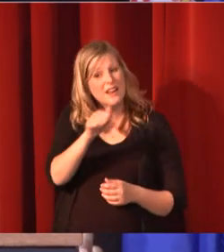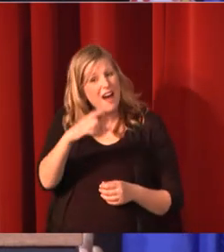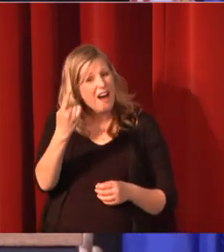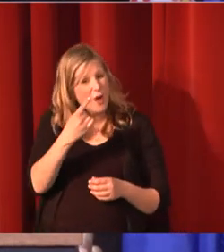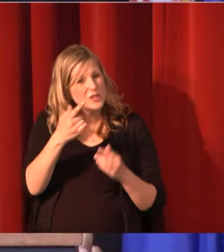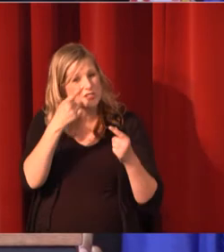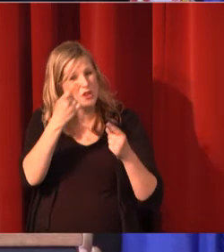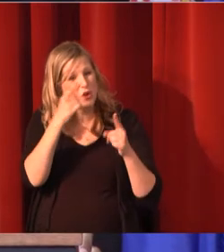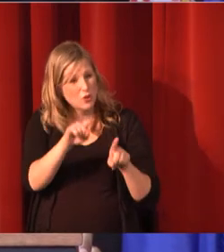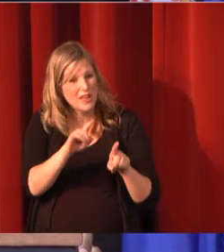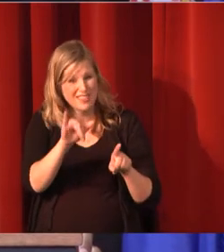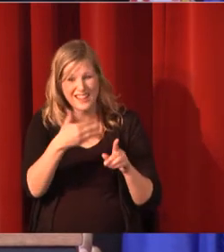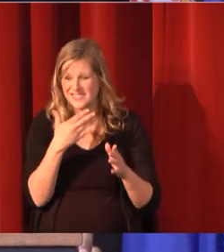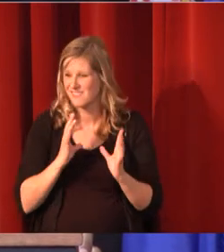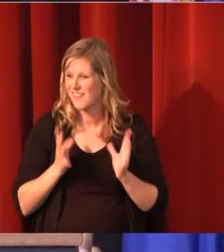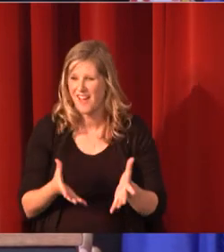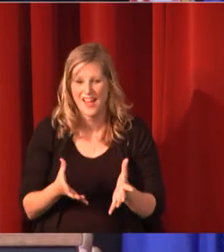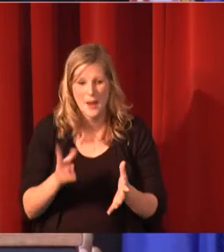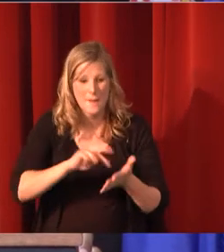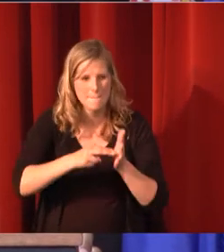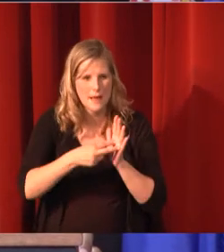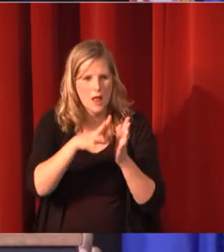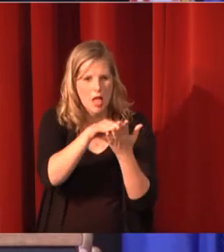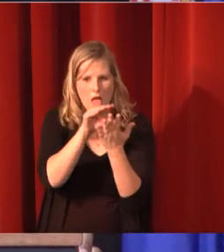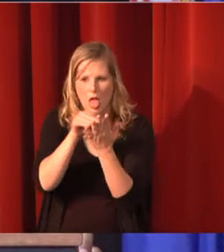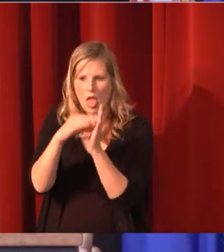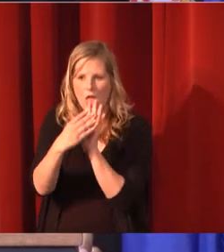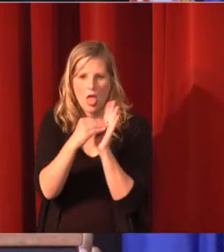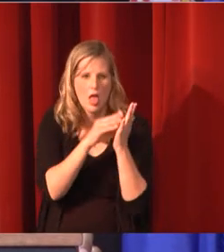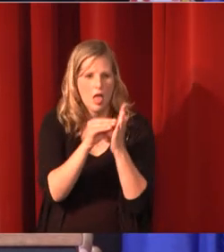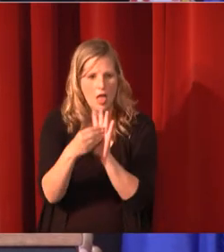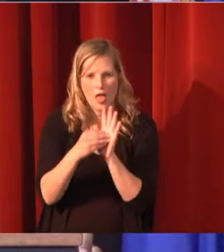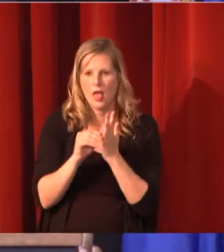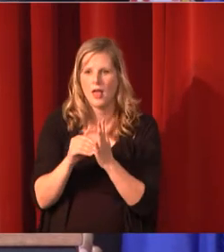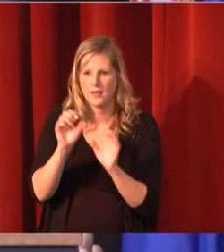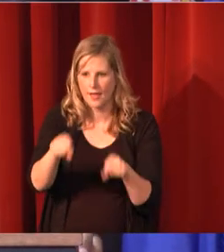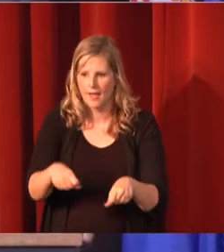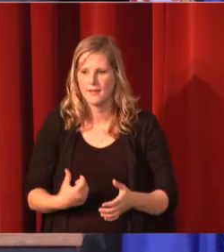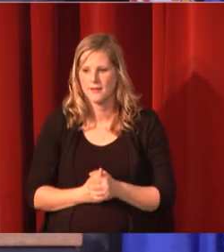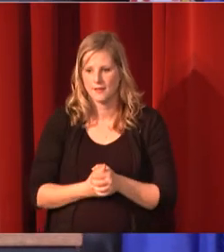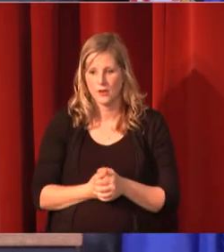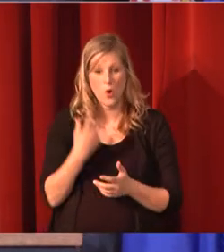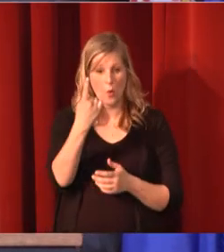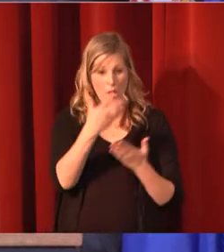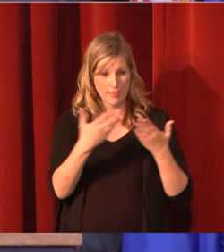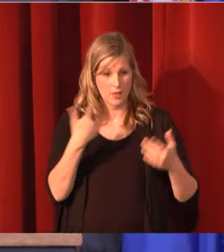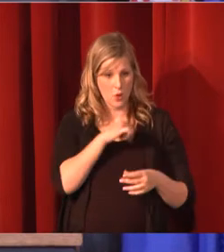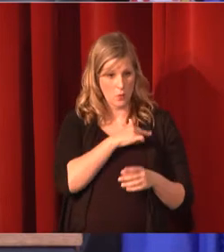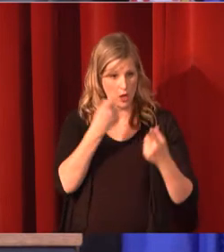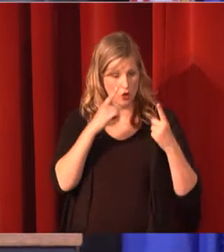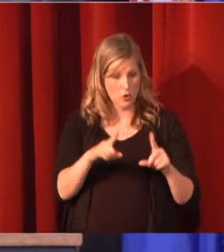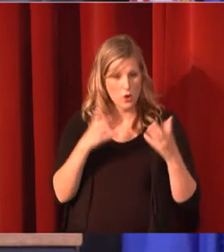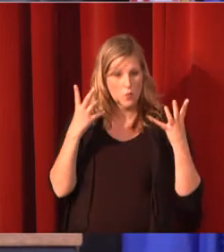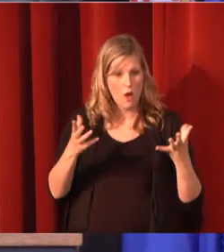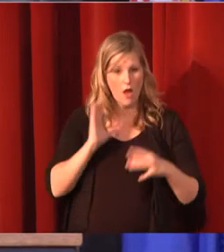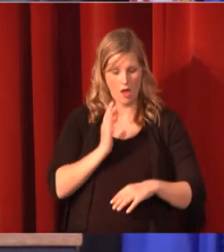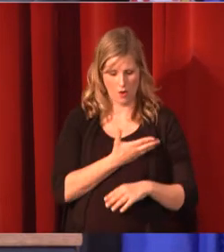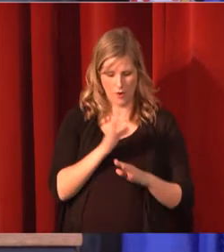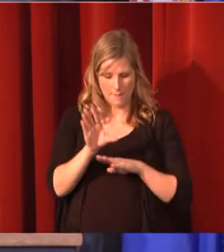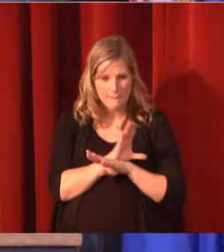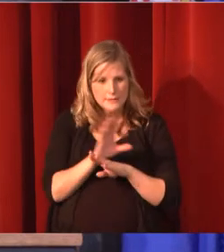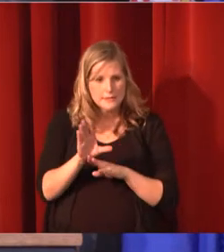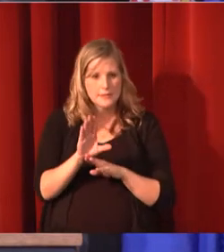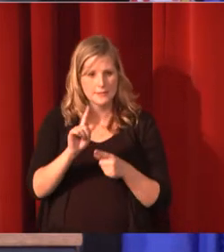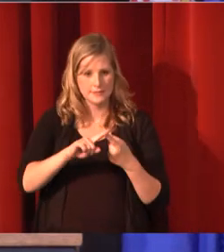that's a good thing it means we can learn from each other one thing we can agree on though is that our businesses and